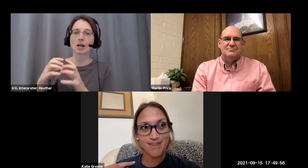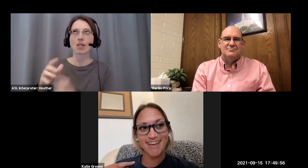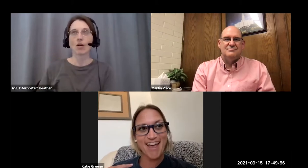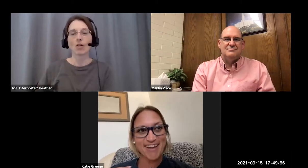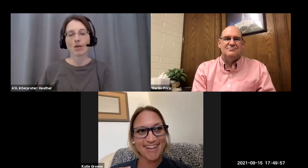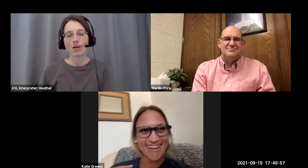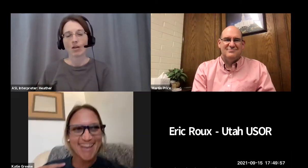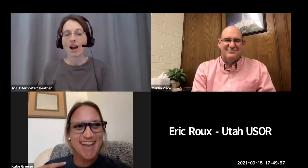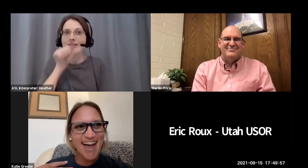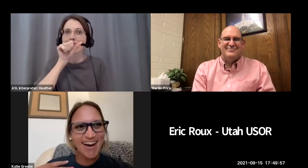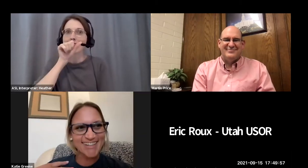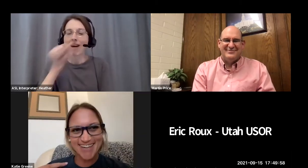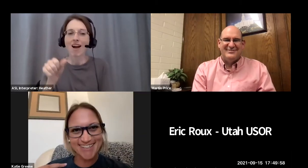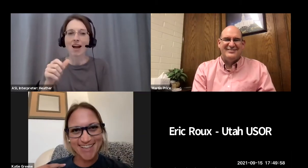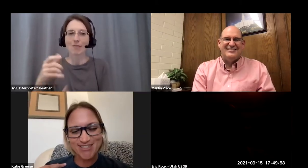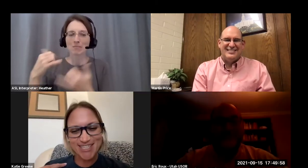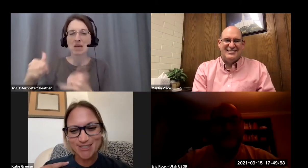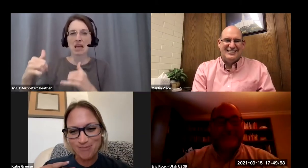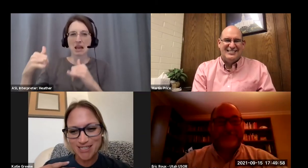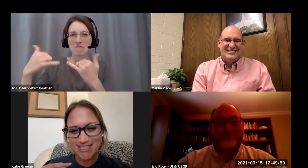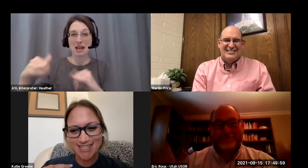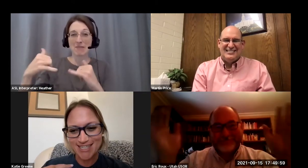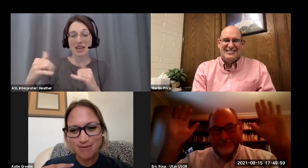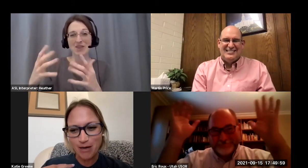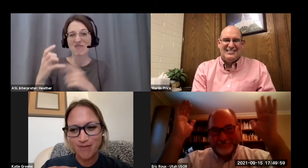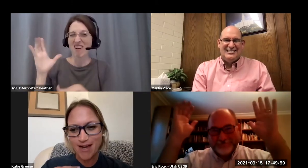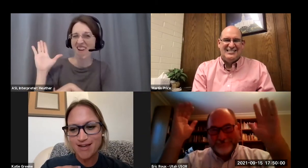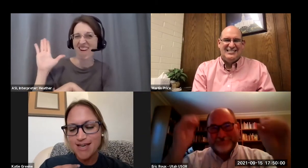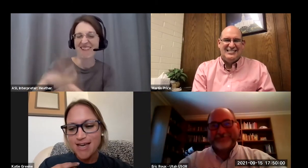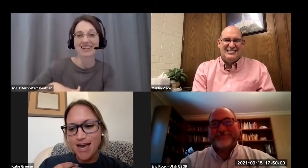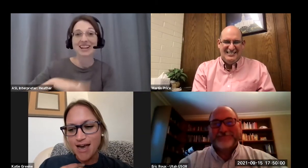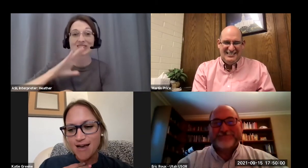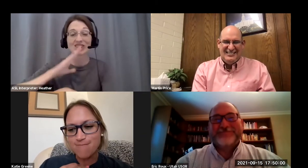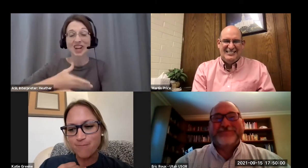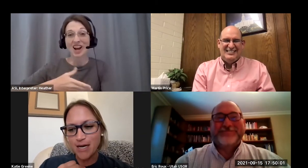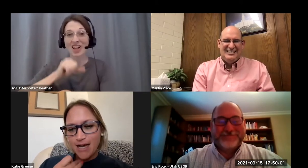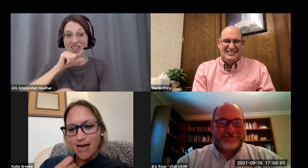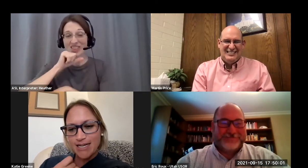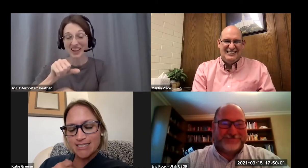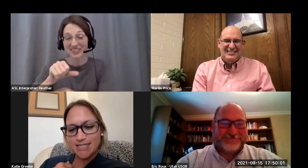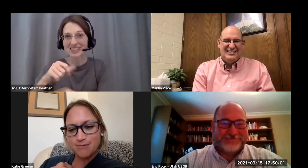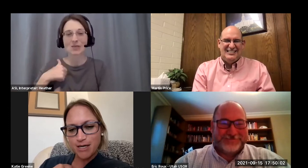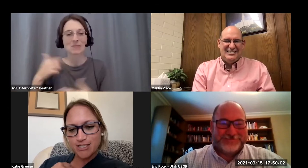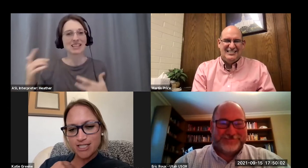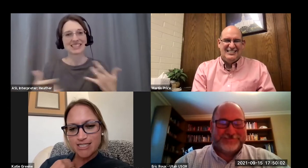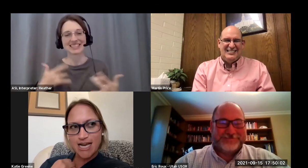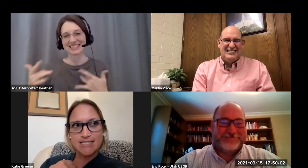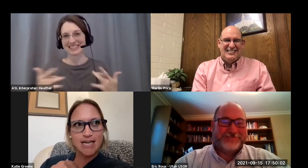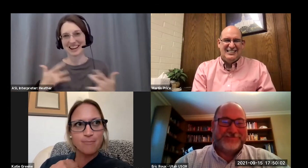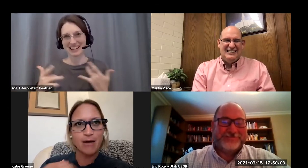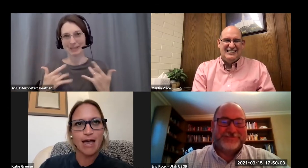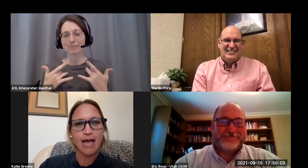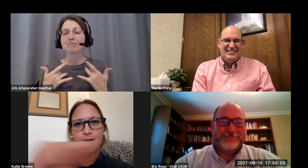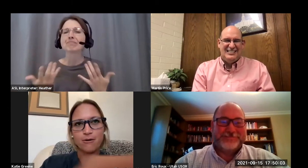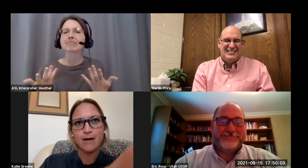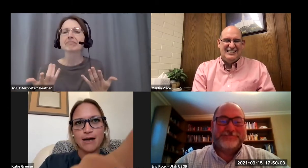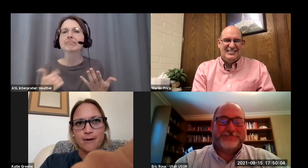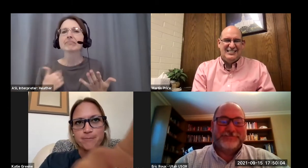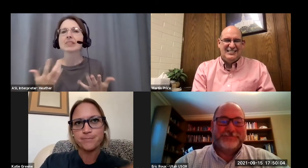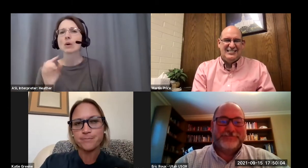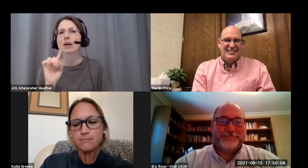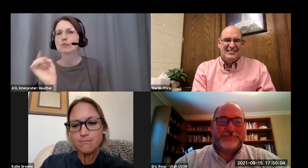fun. Our daughter loves it, so I'm excited about that. But I did want to just ask about